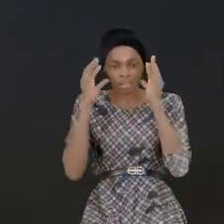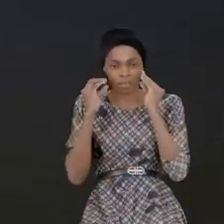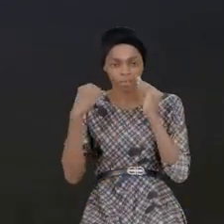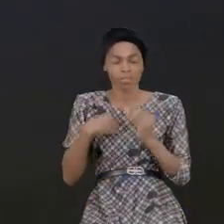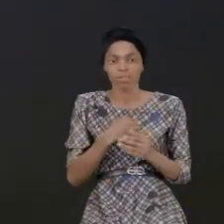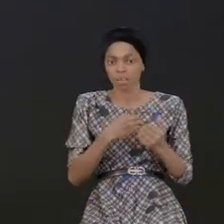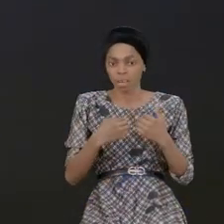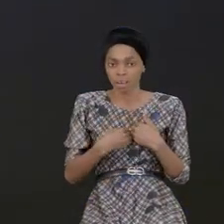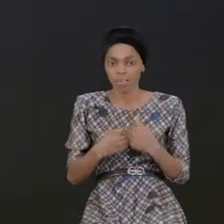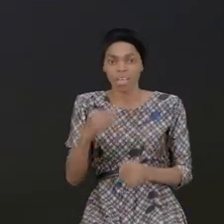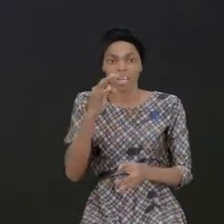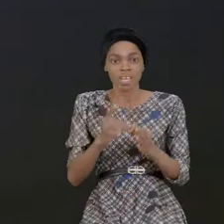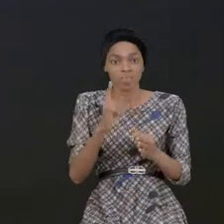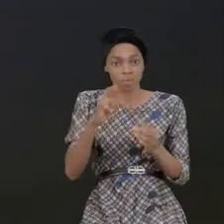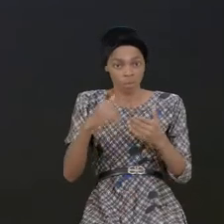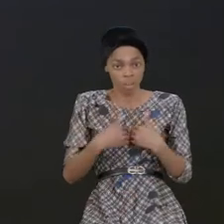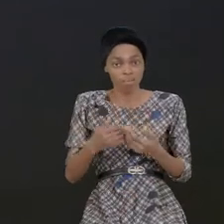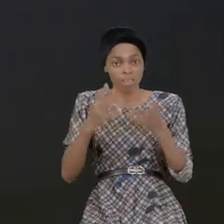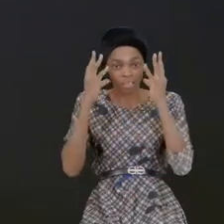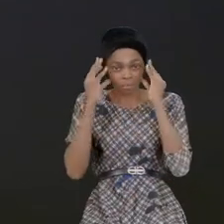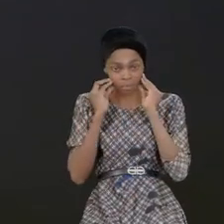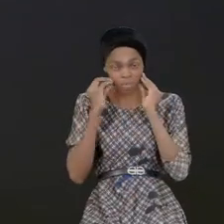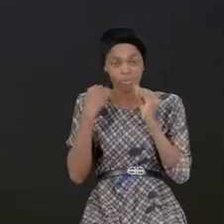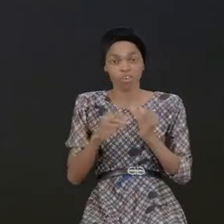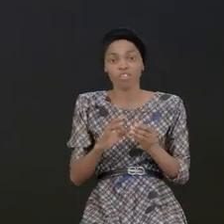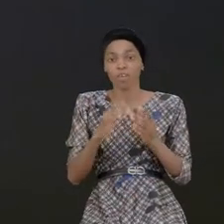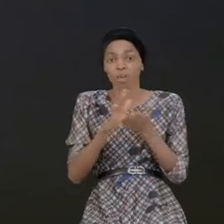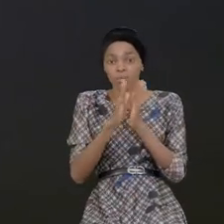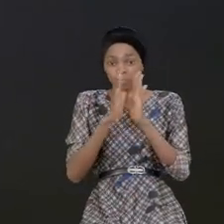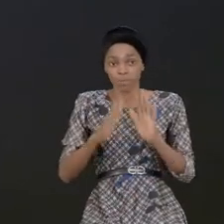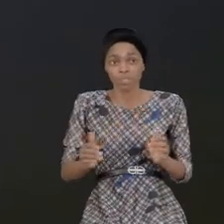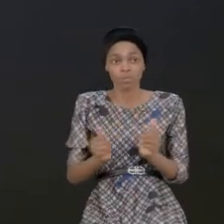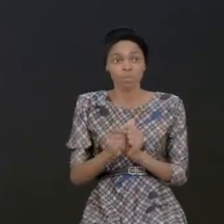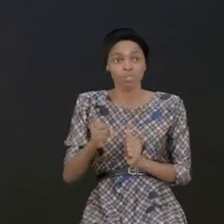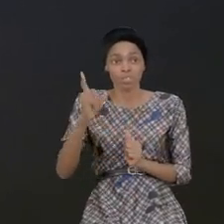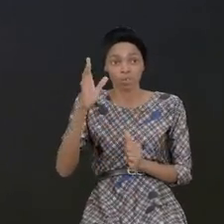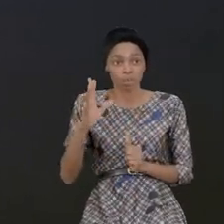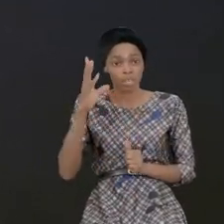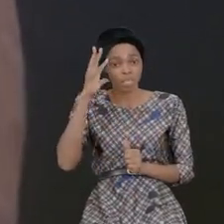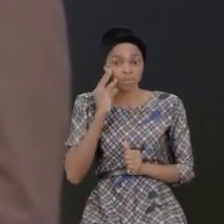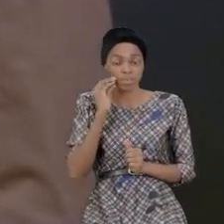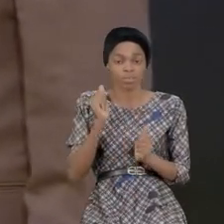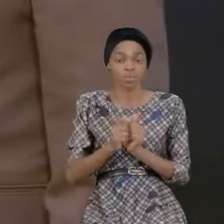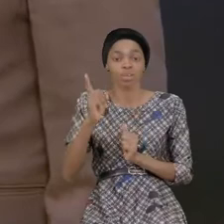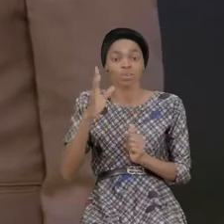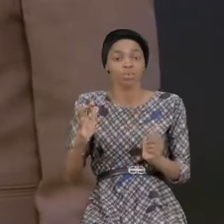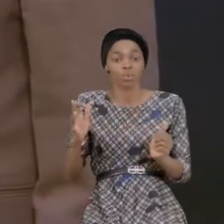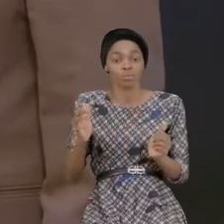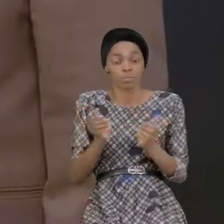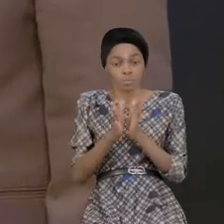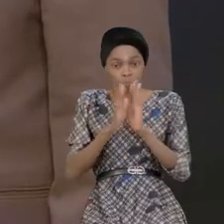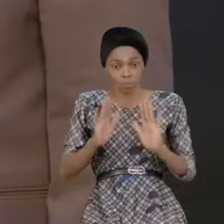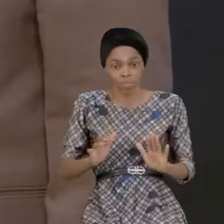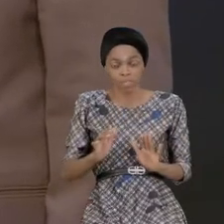the experience of peace with God and peace in ourselves, and the Spirit